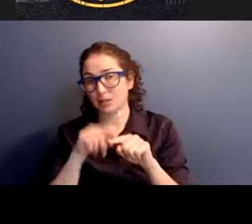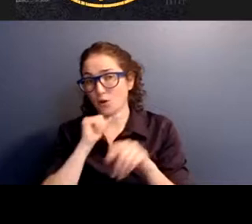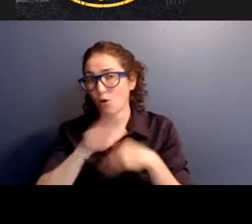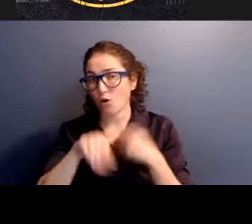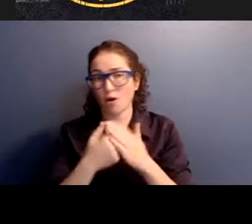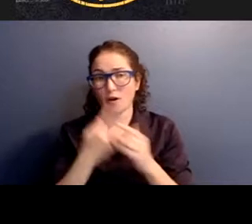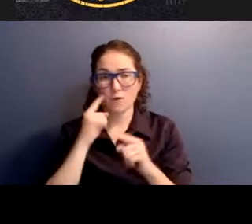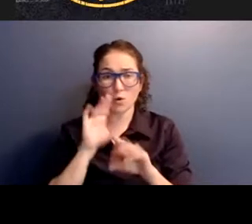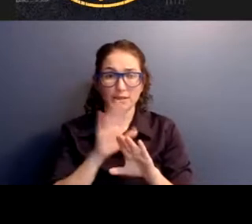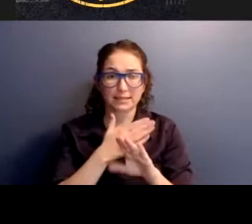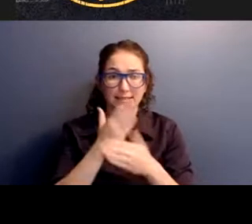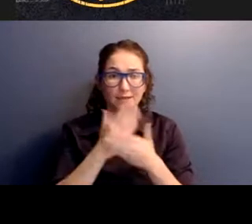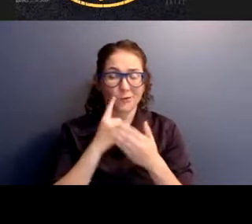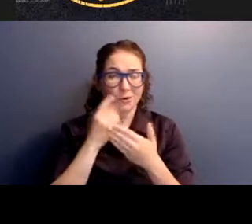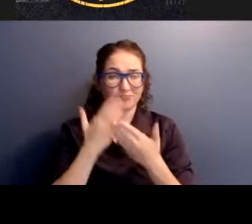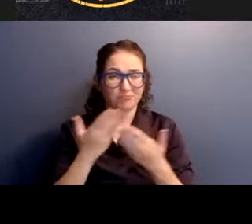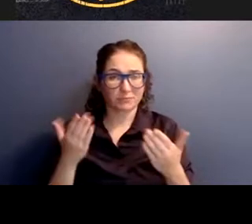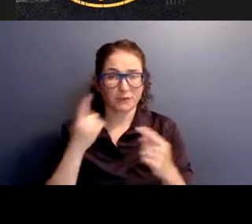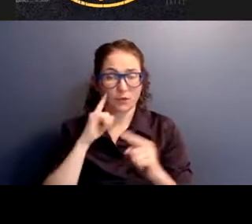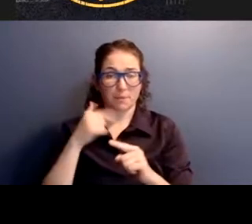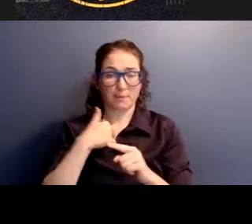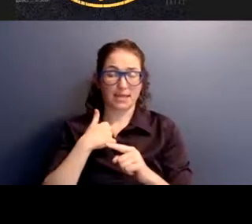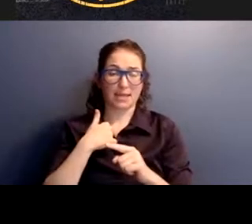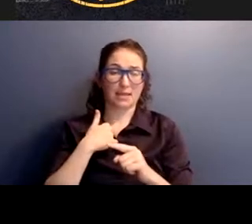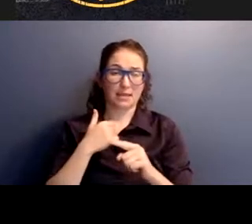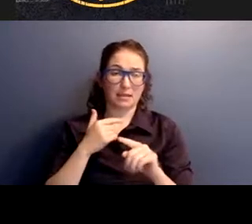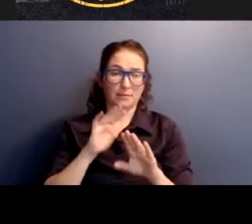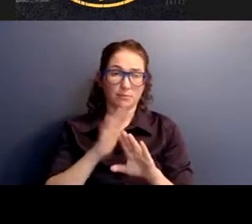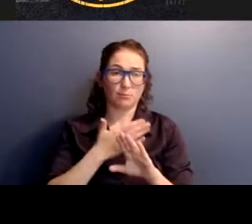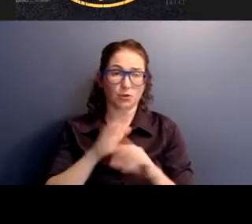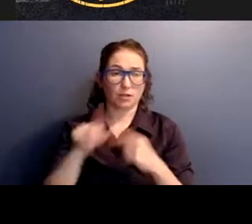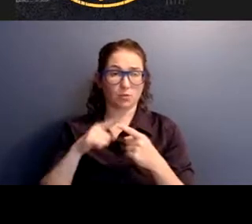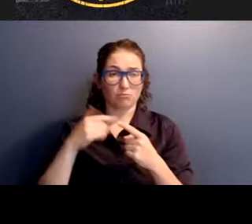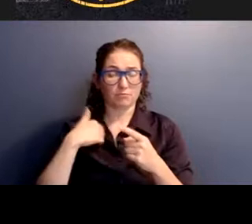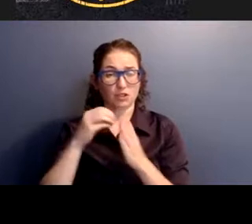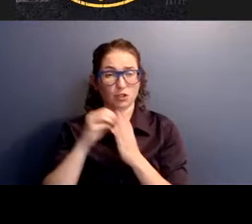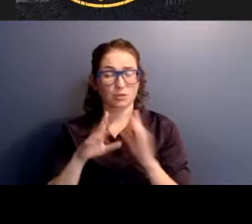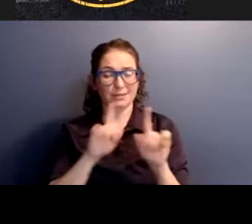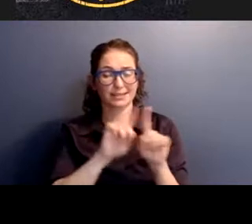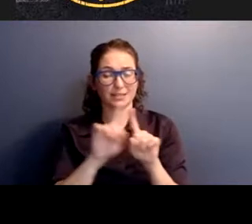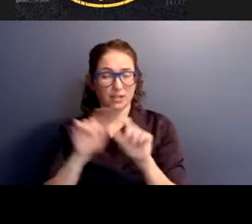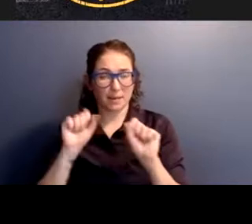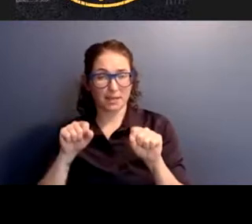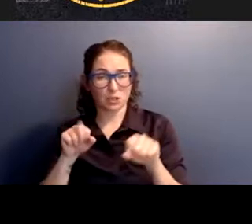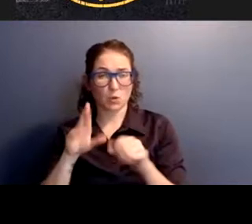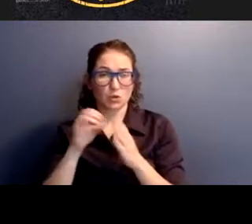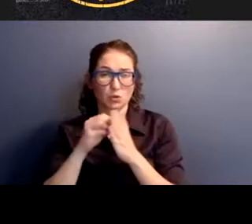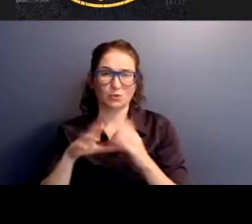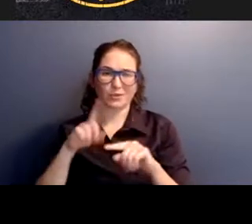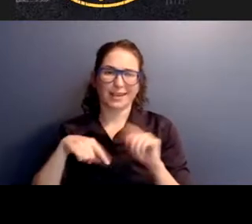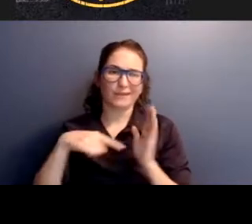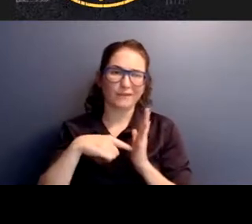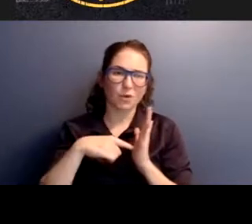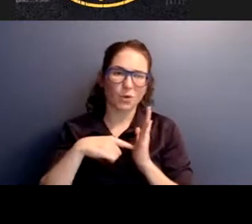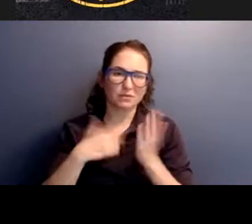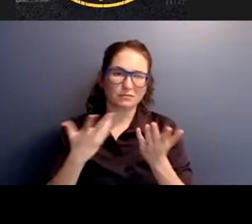Some are just for accessories. Now, for me in instrumental music, when we have students of differing abilities or students who just can't afford